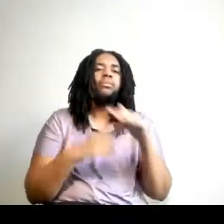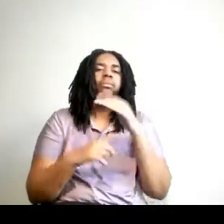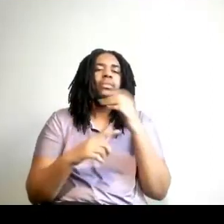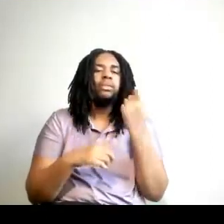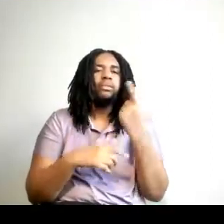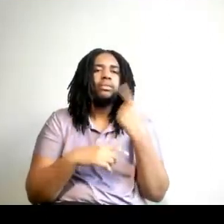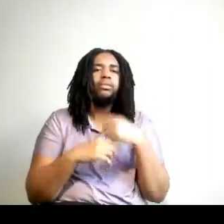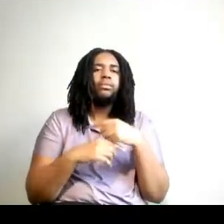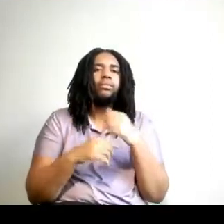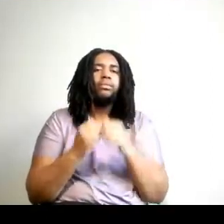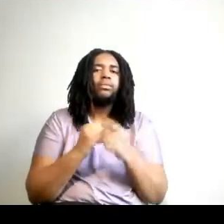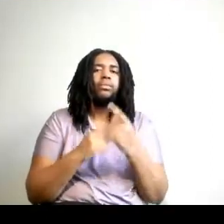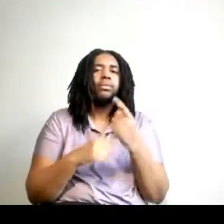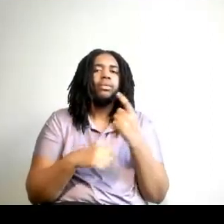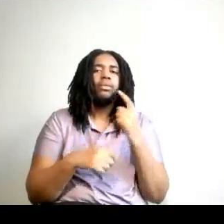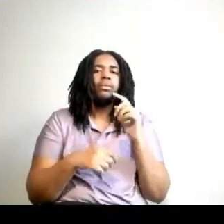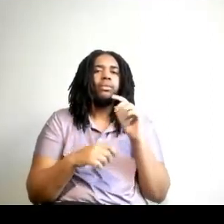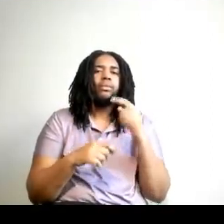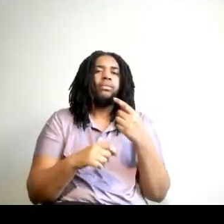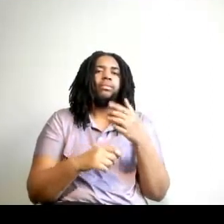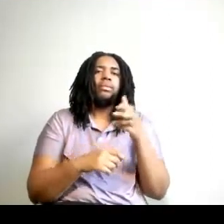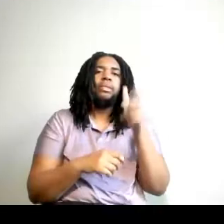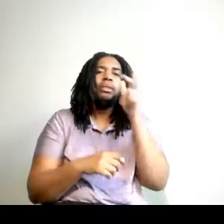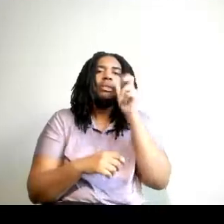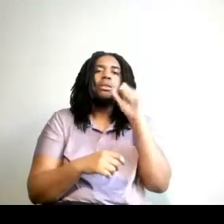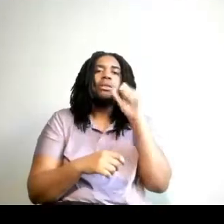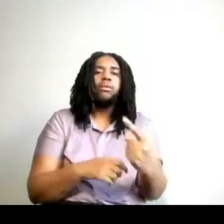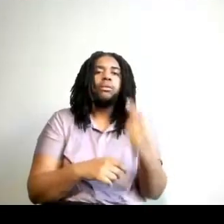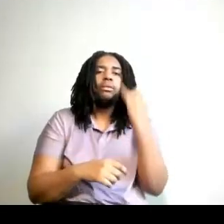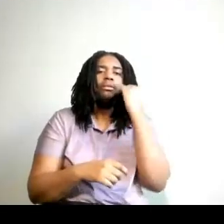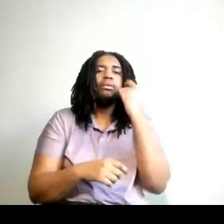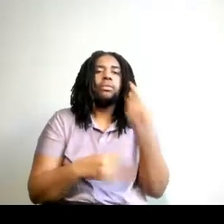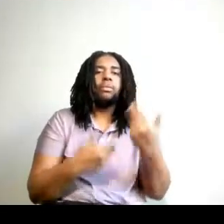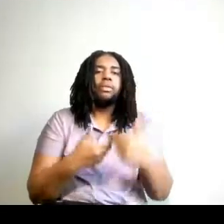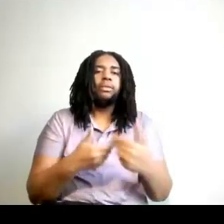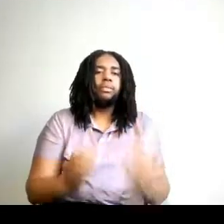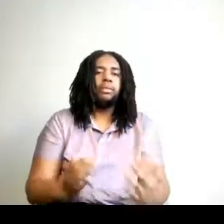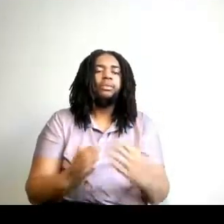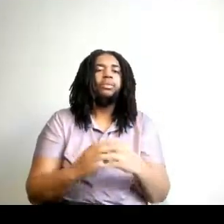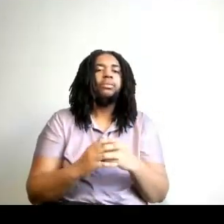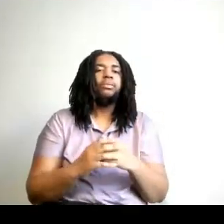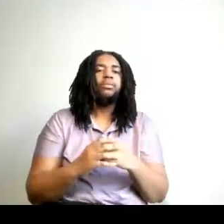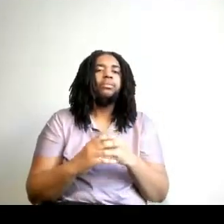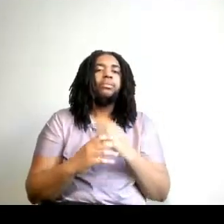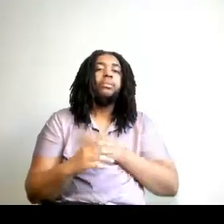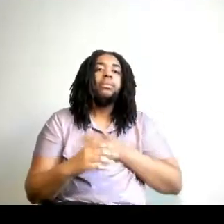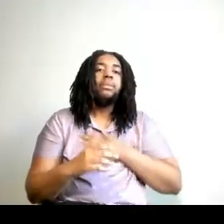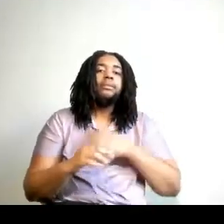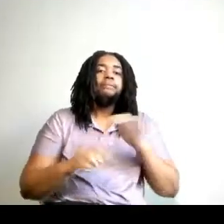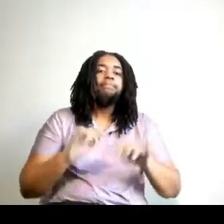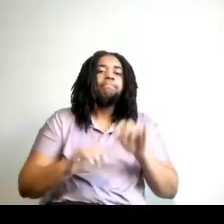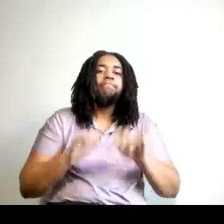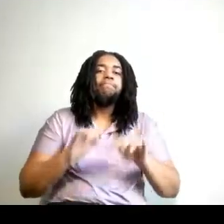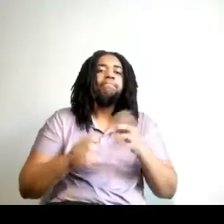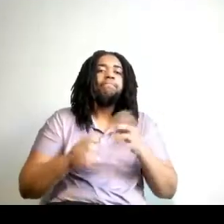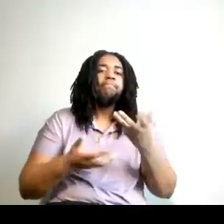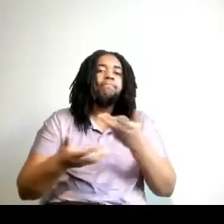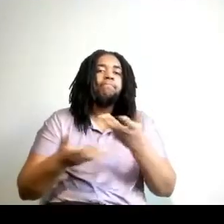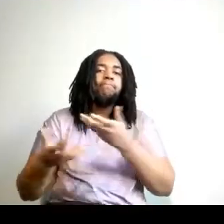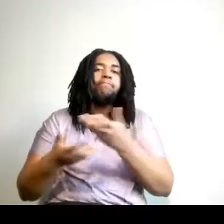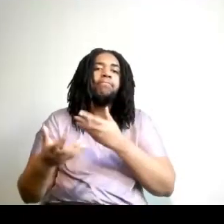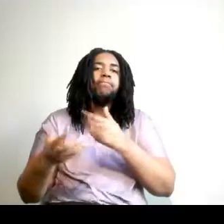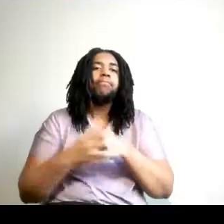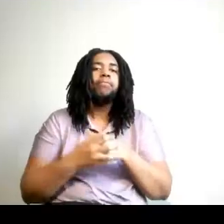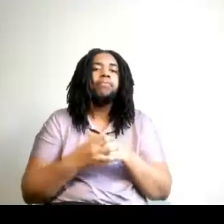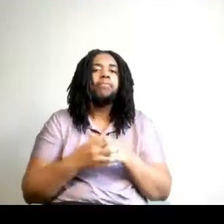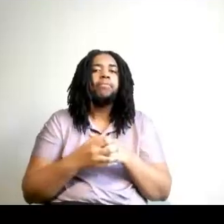Right now, everybody is on listen only mode if you're a participant. So we encourage you to engage in the chat. Encourage you to engage